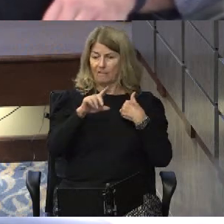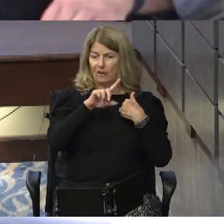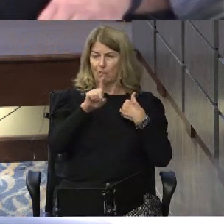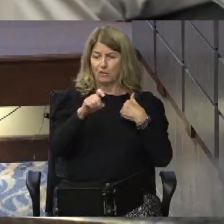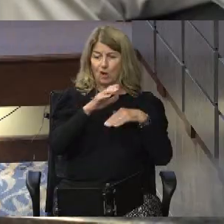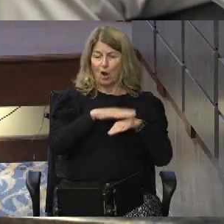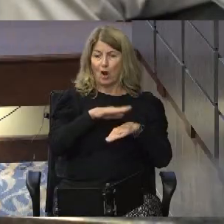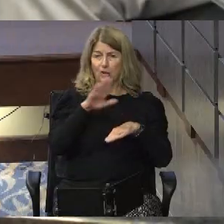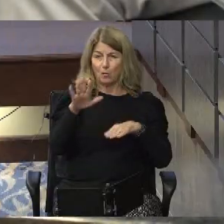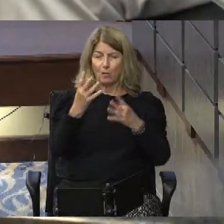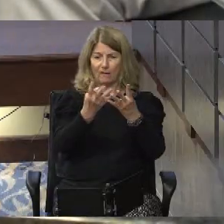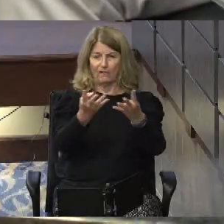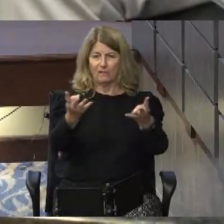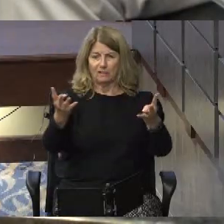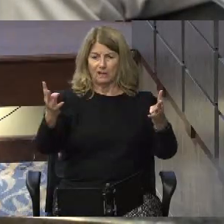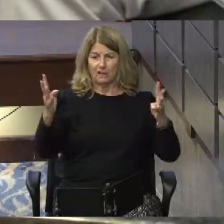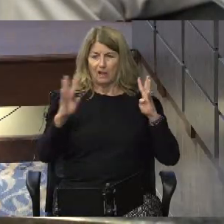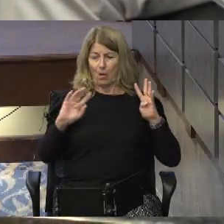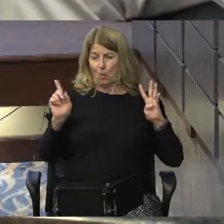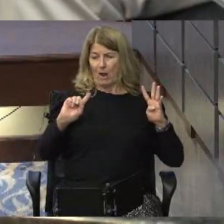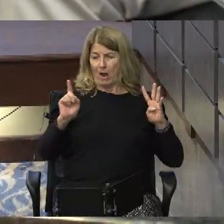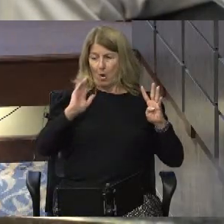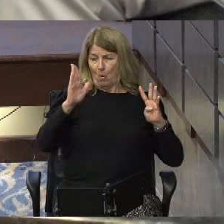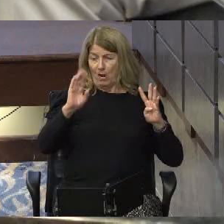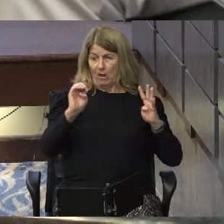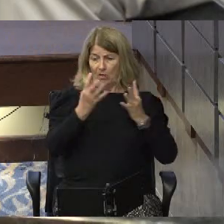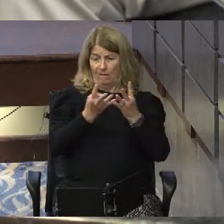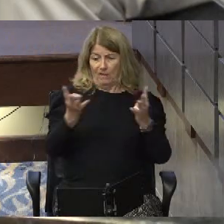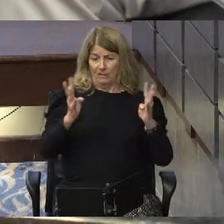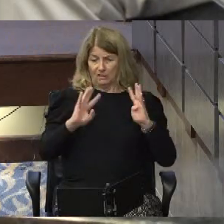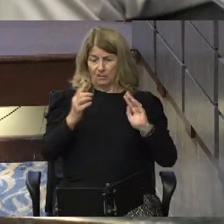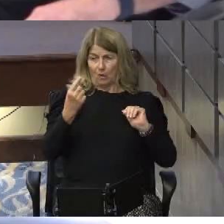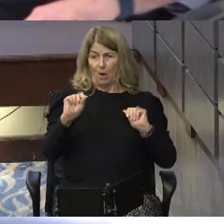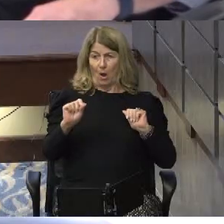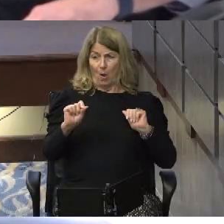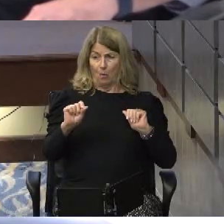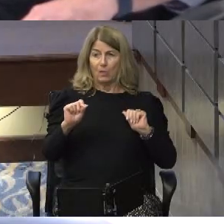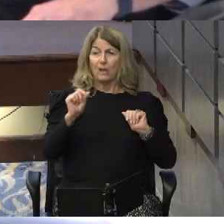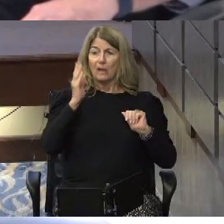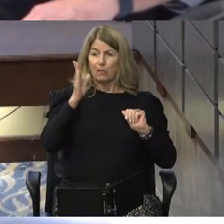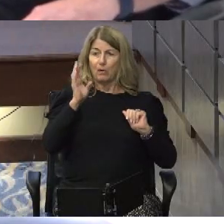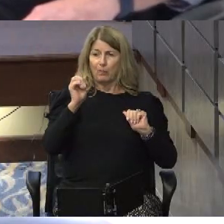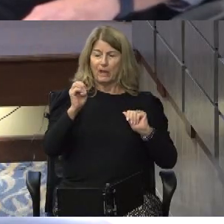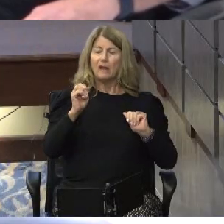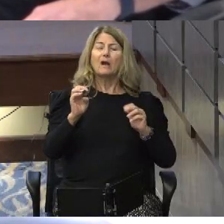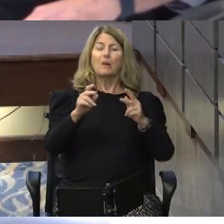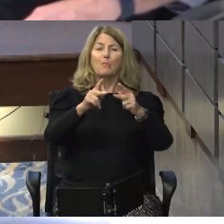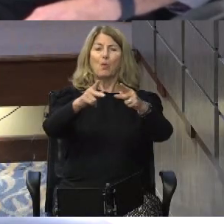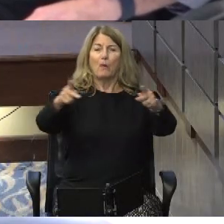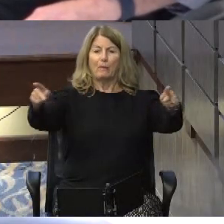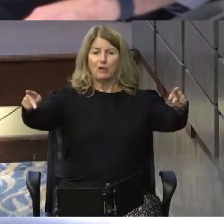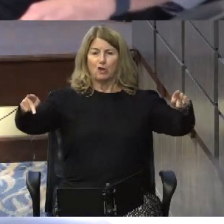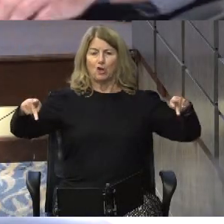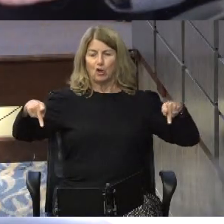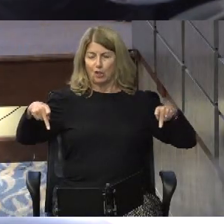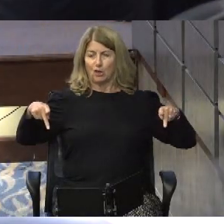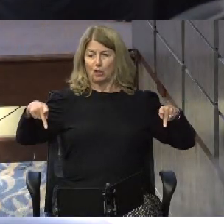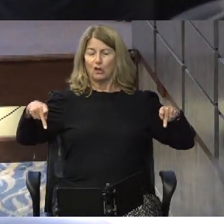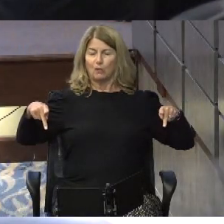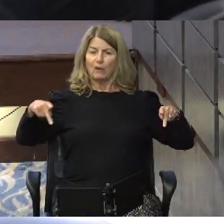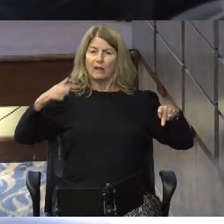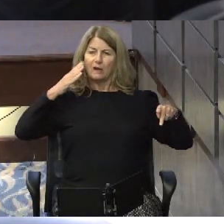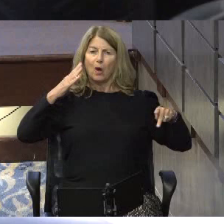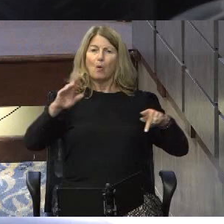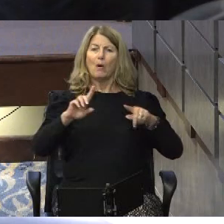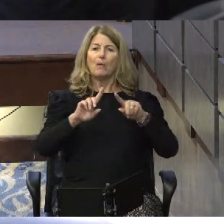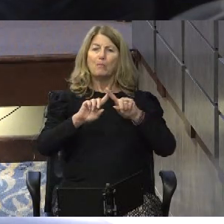your fencing, where is that going to go? It'll be perimeter fencing. I know, but where? On what side? Well, it'll be